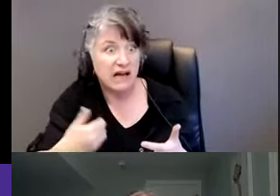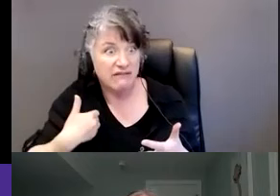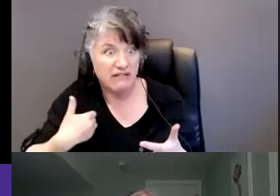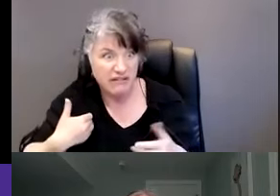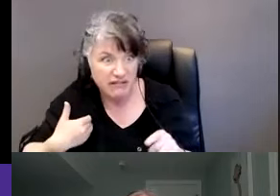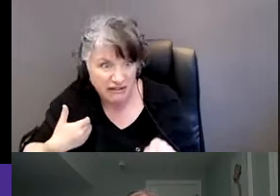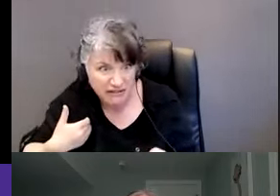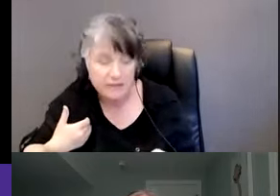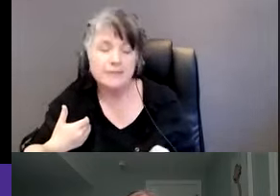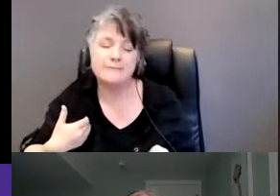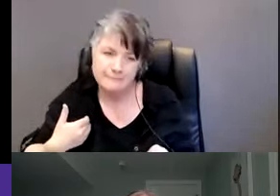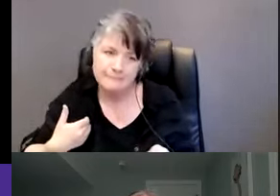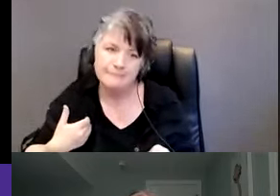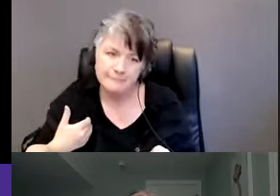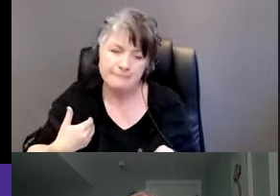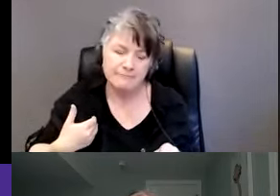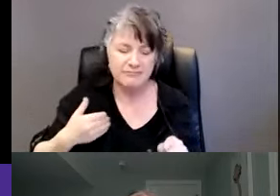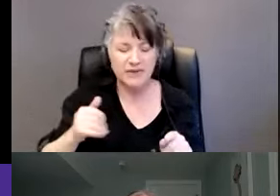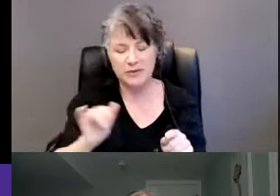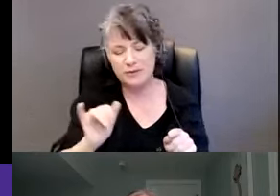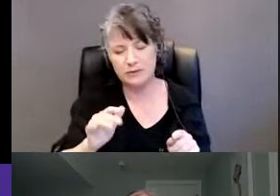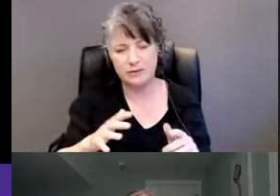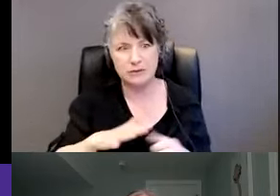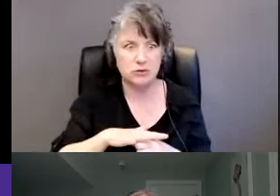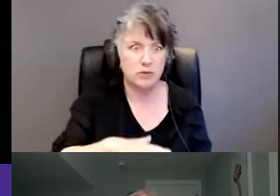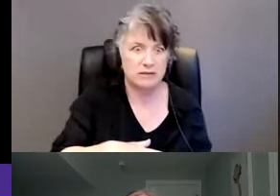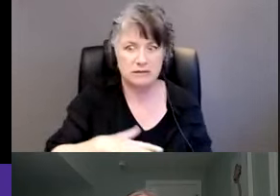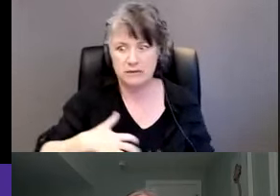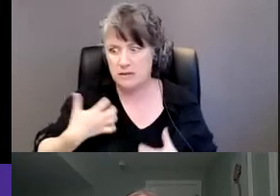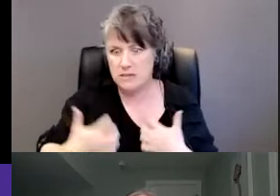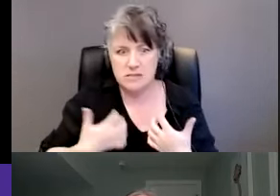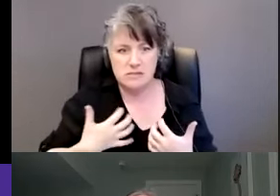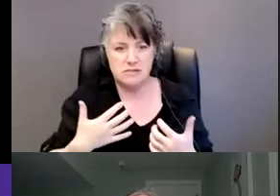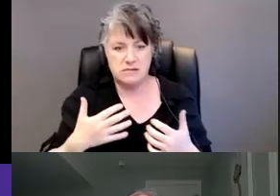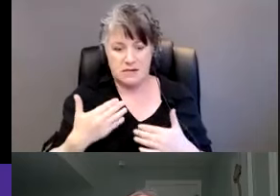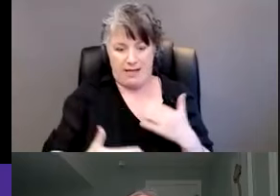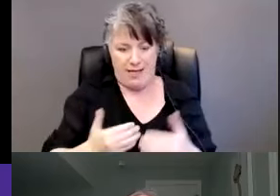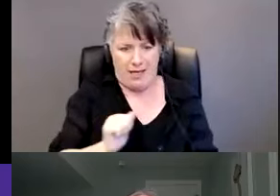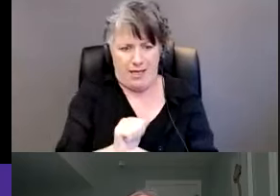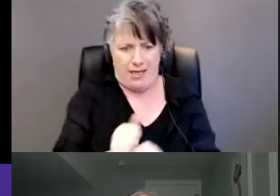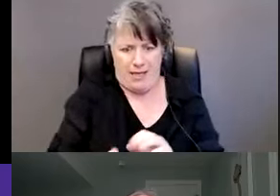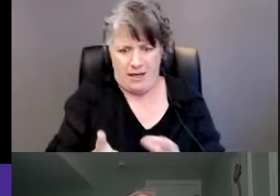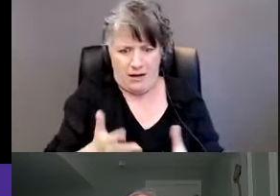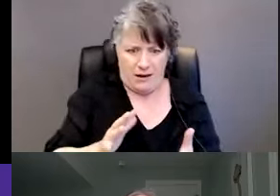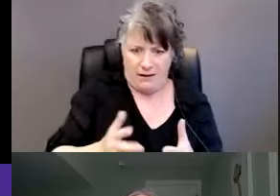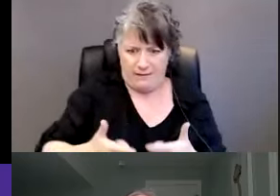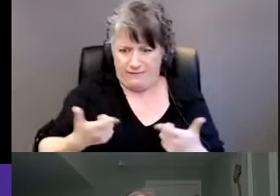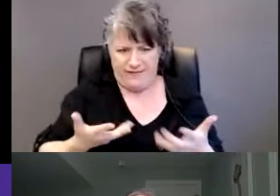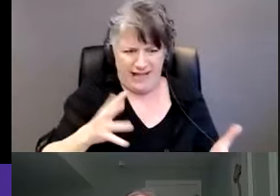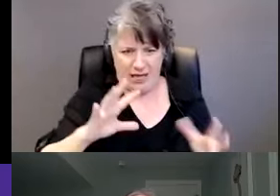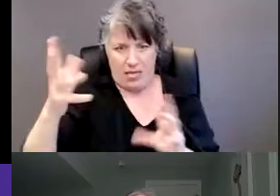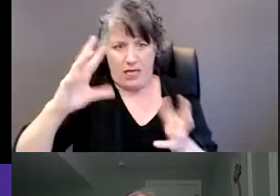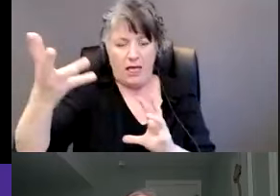and the associated distress or functional impairment needed, then that's what